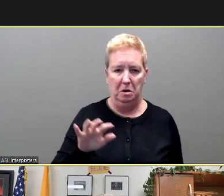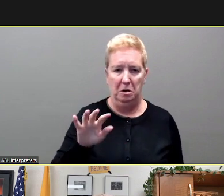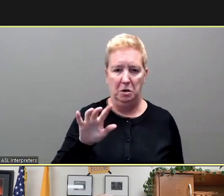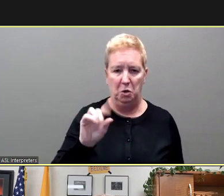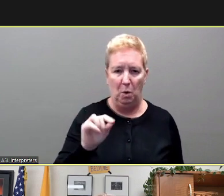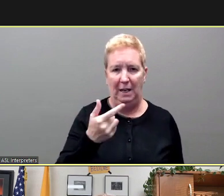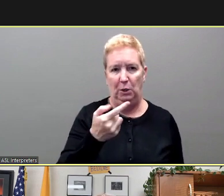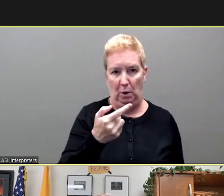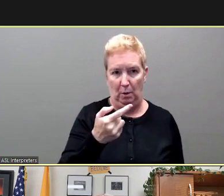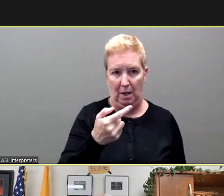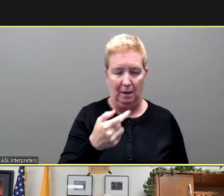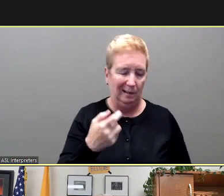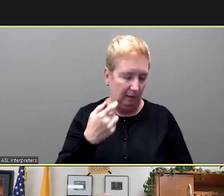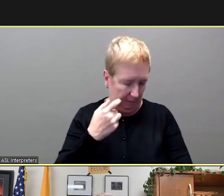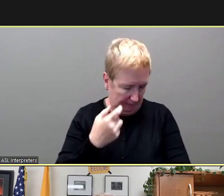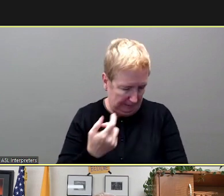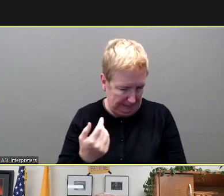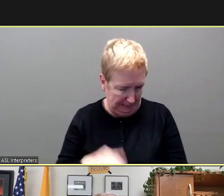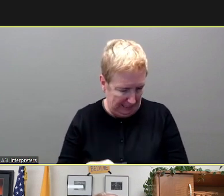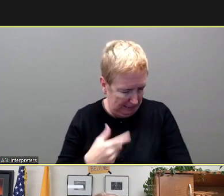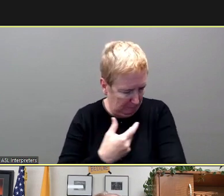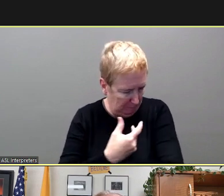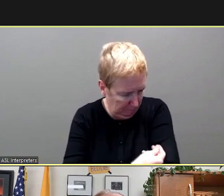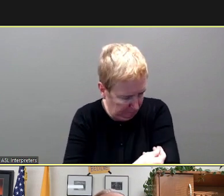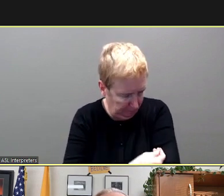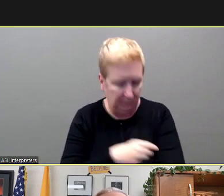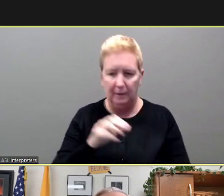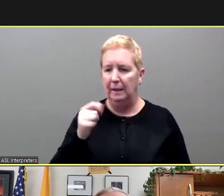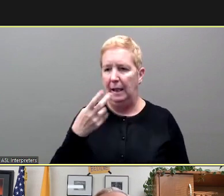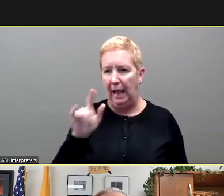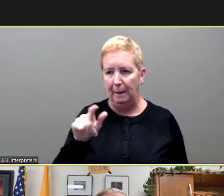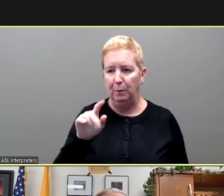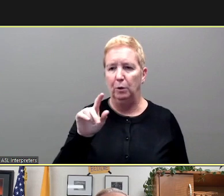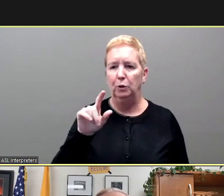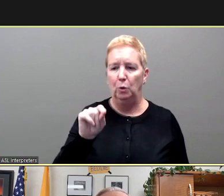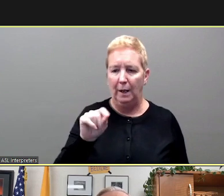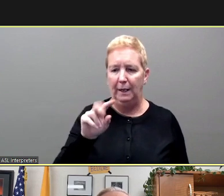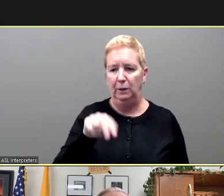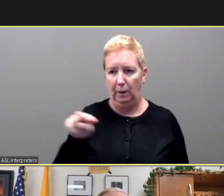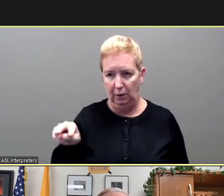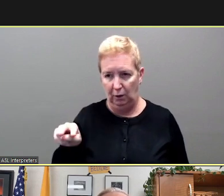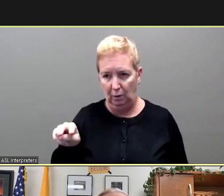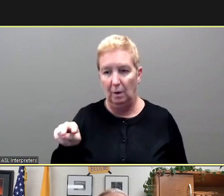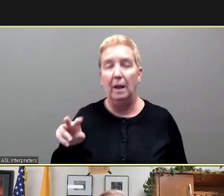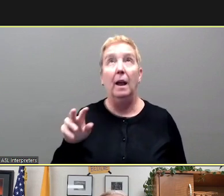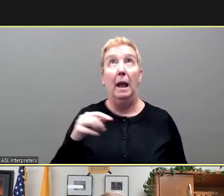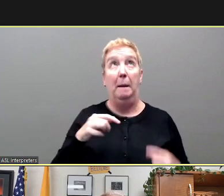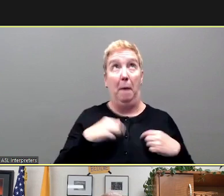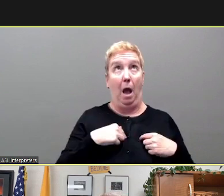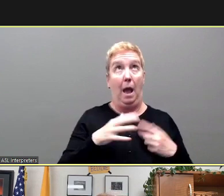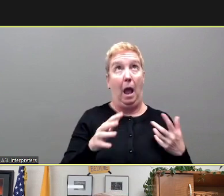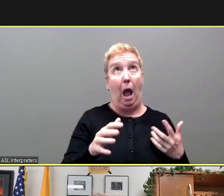2021. I had a booster in April of 2022. Am I up to date?